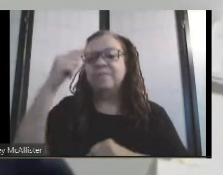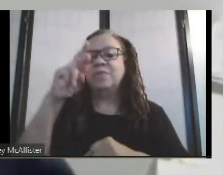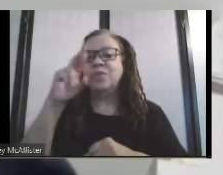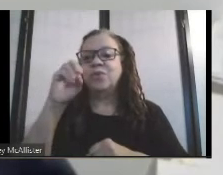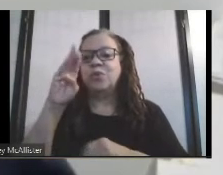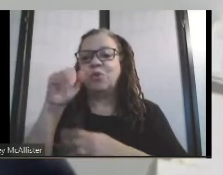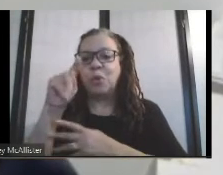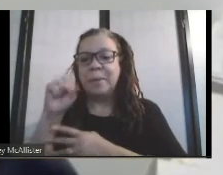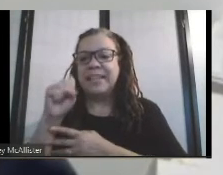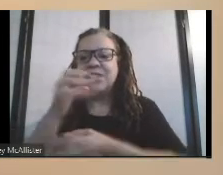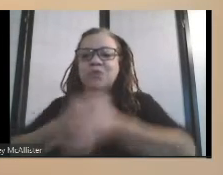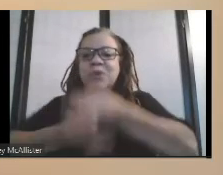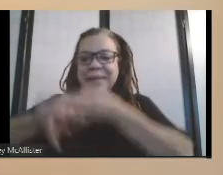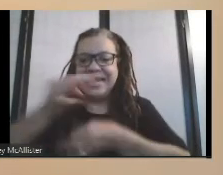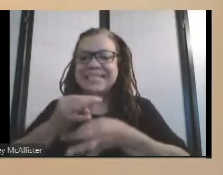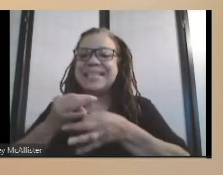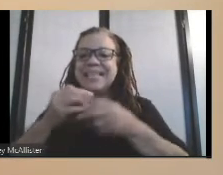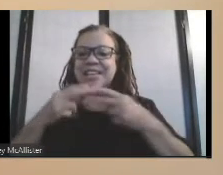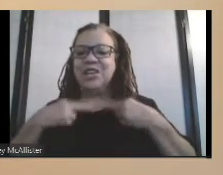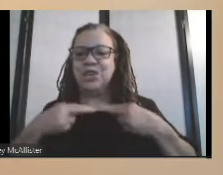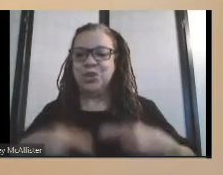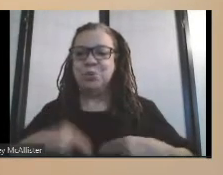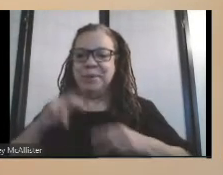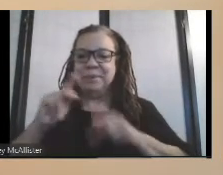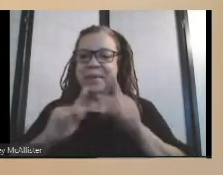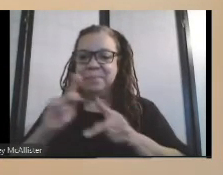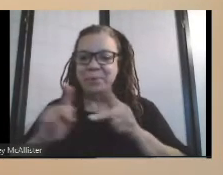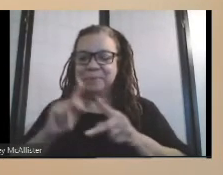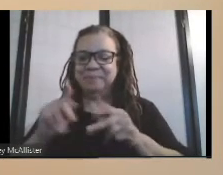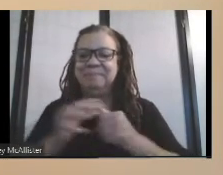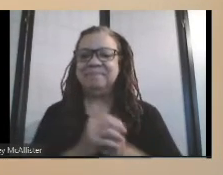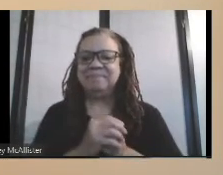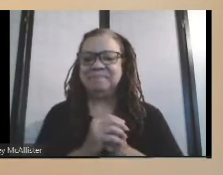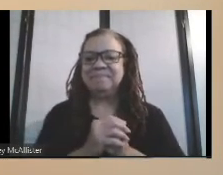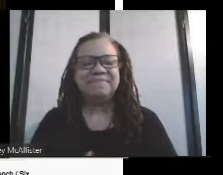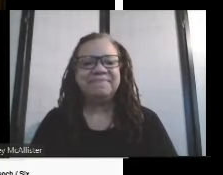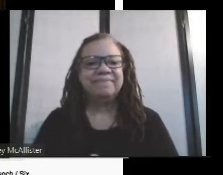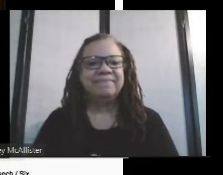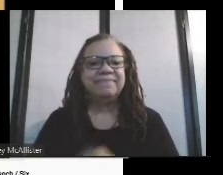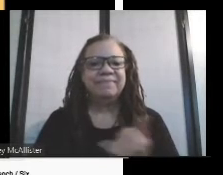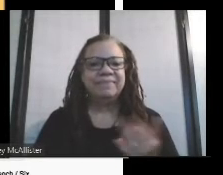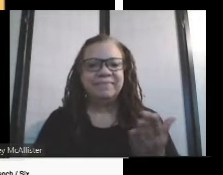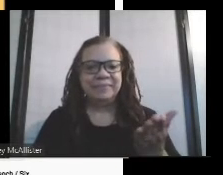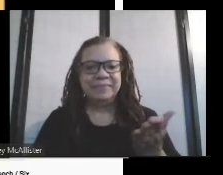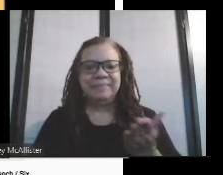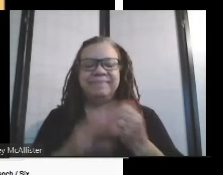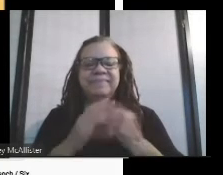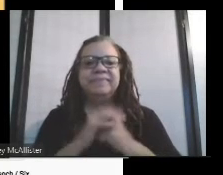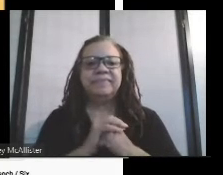out of it. That's nice. Can you show us another?